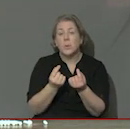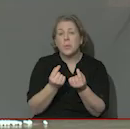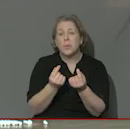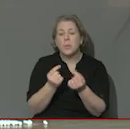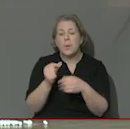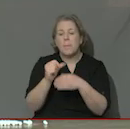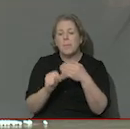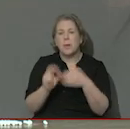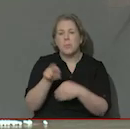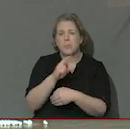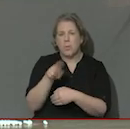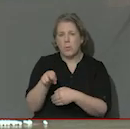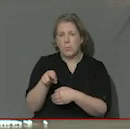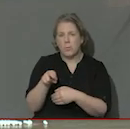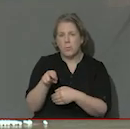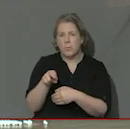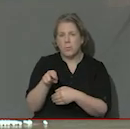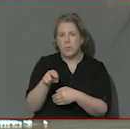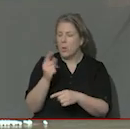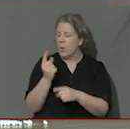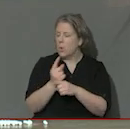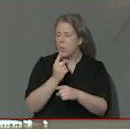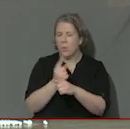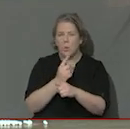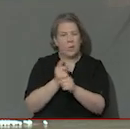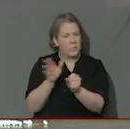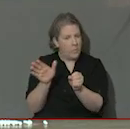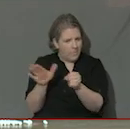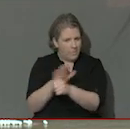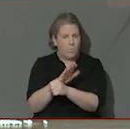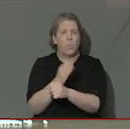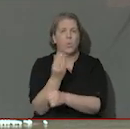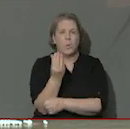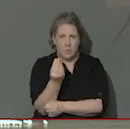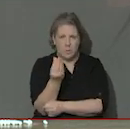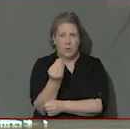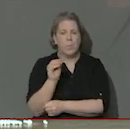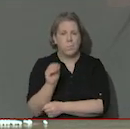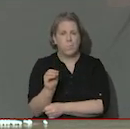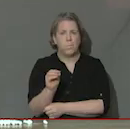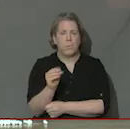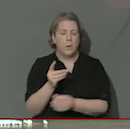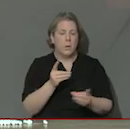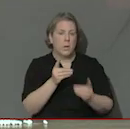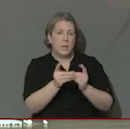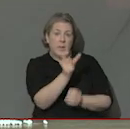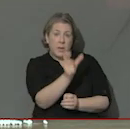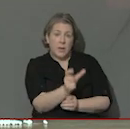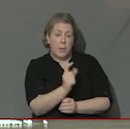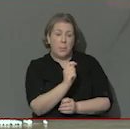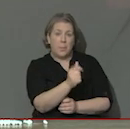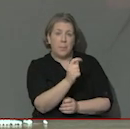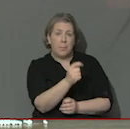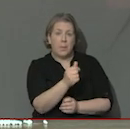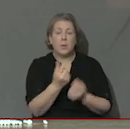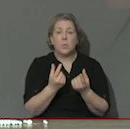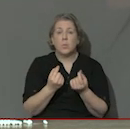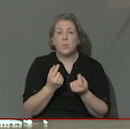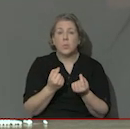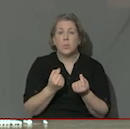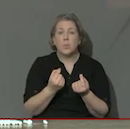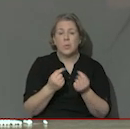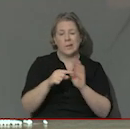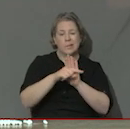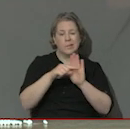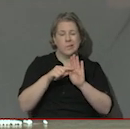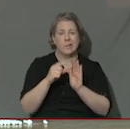wrongly. All right. It will always work out on a round figure. So director's fees, we subtract